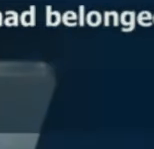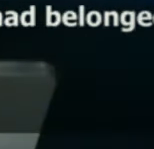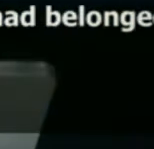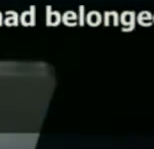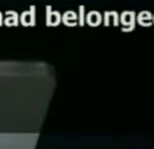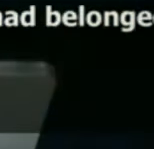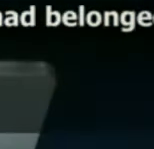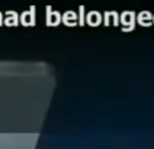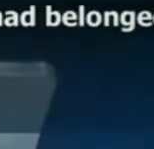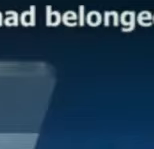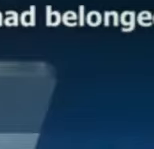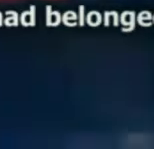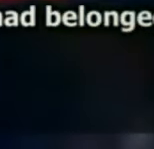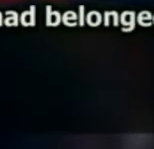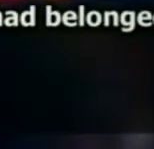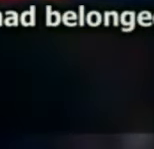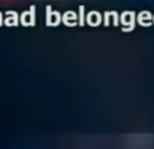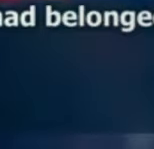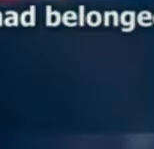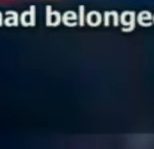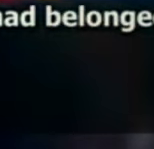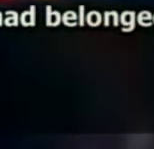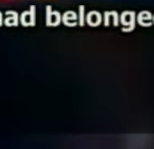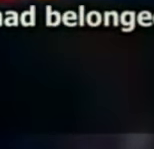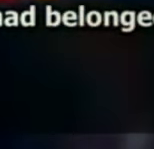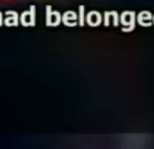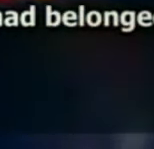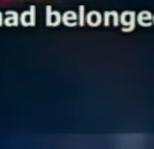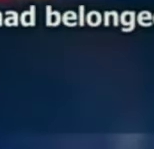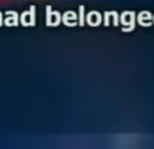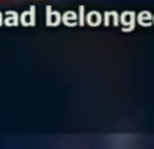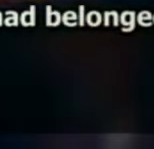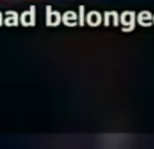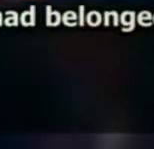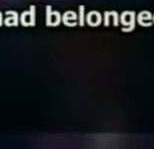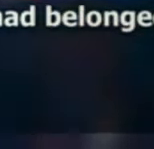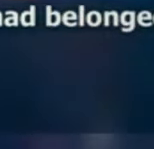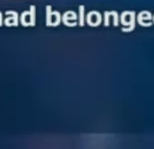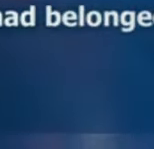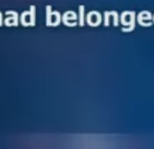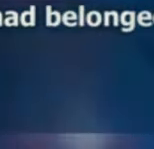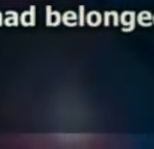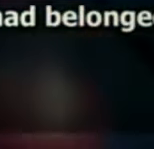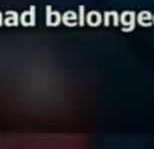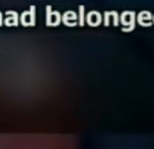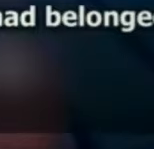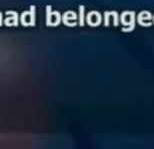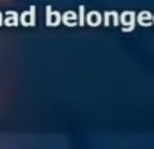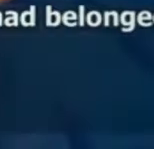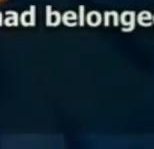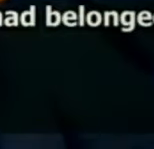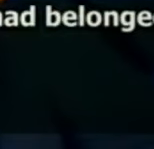they did not really belong to us. For if they had belonged to us, they would have remained with us. But